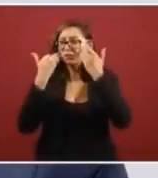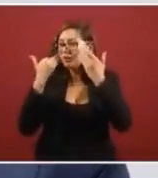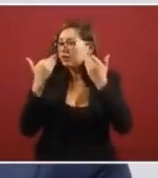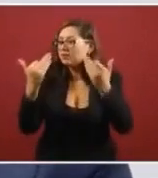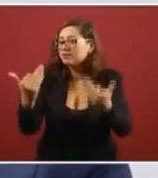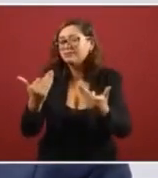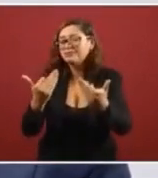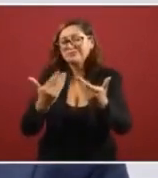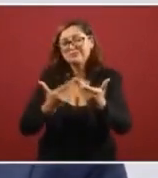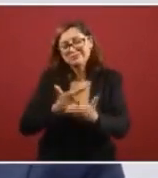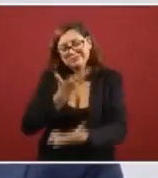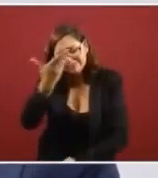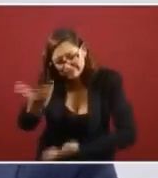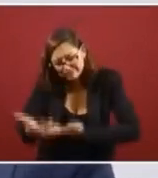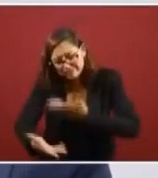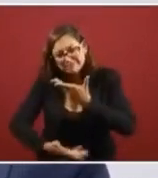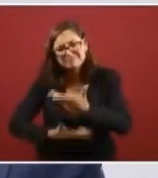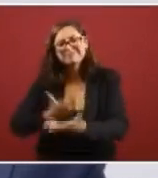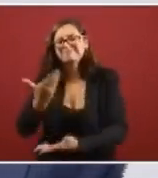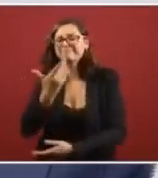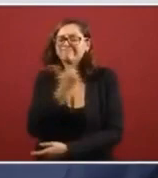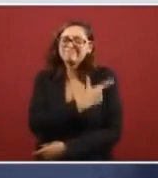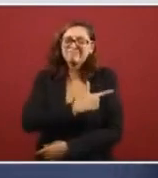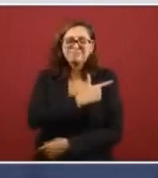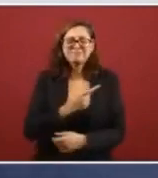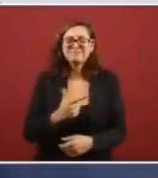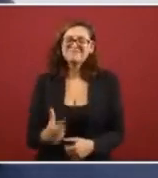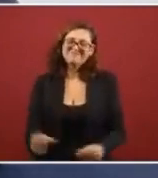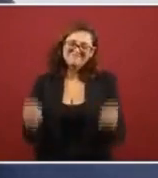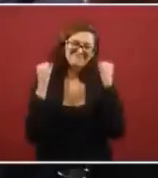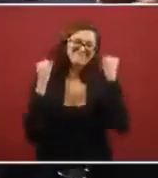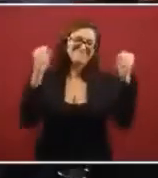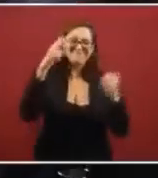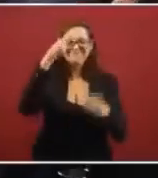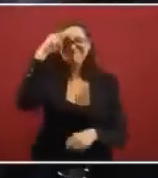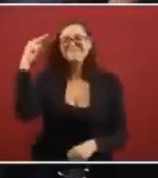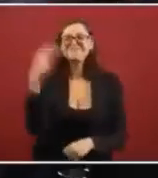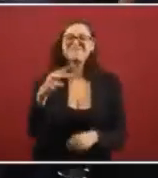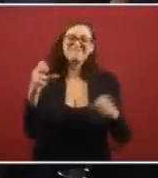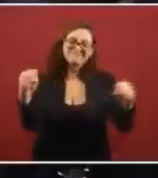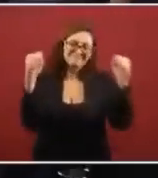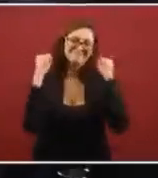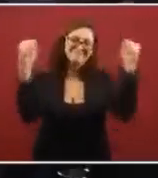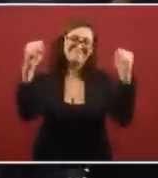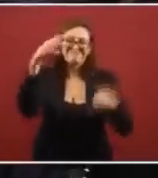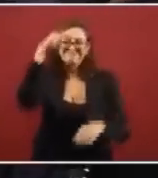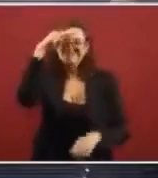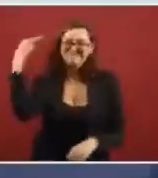serve Mexican and let Mexico live